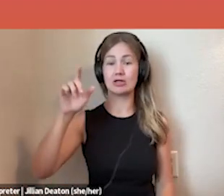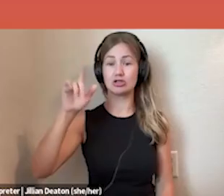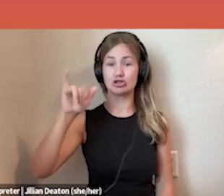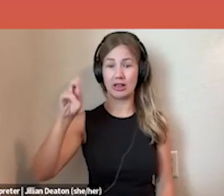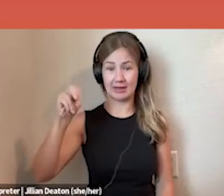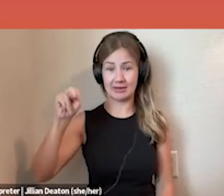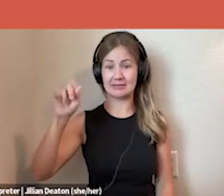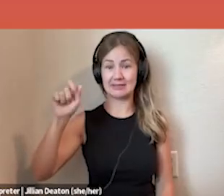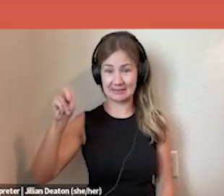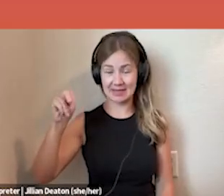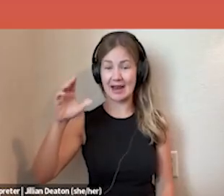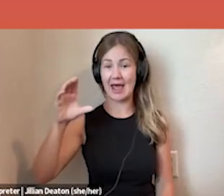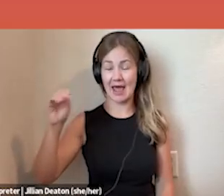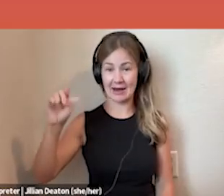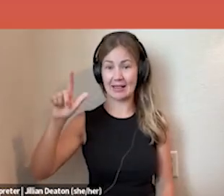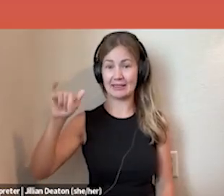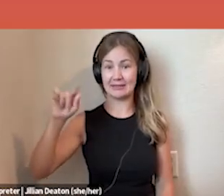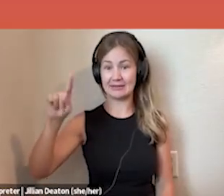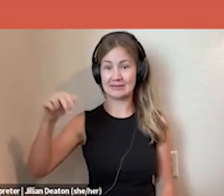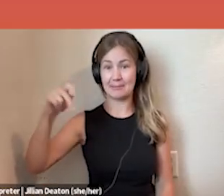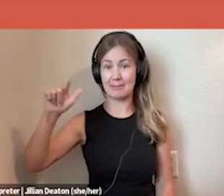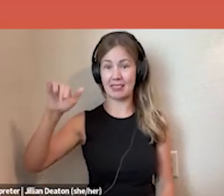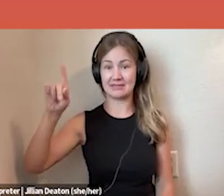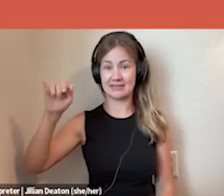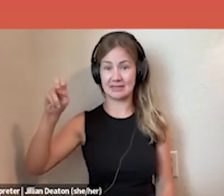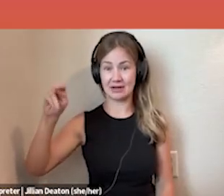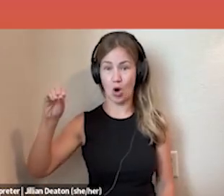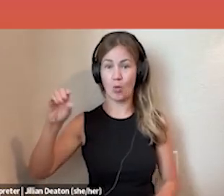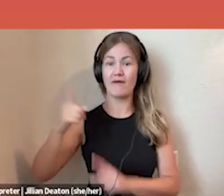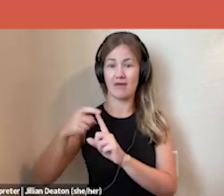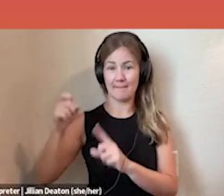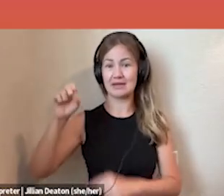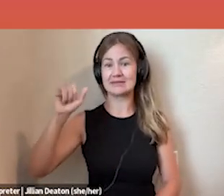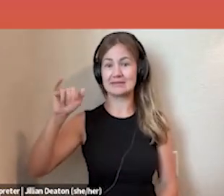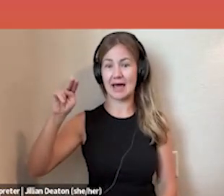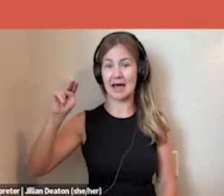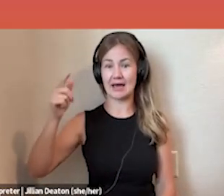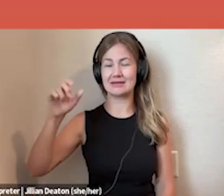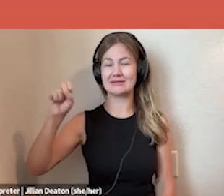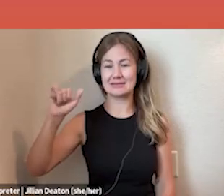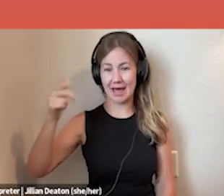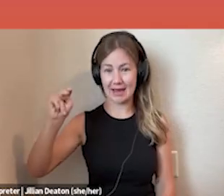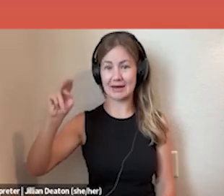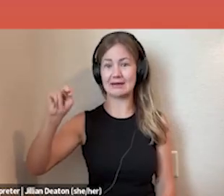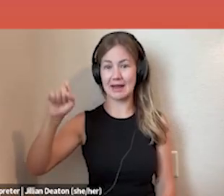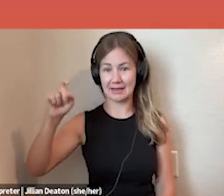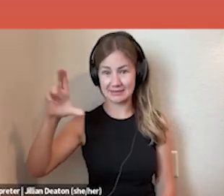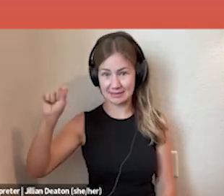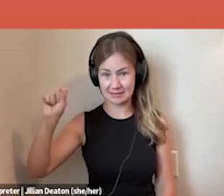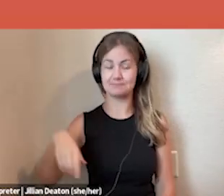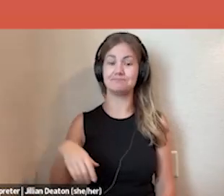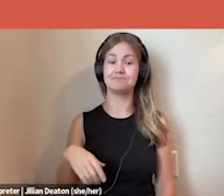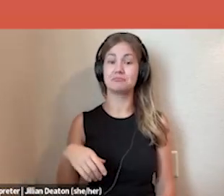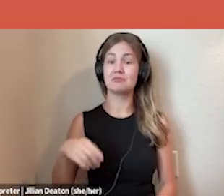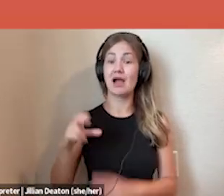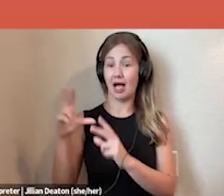Nexus. Closed captioning is being provided by the Viscardi Center. Thank you for being here. A link to captions can